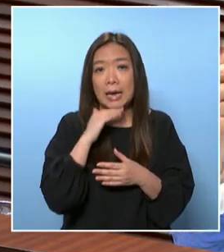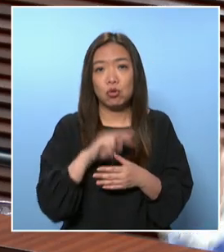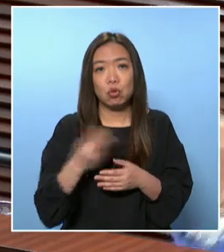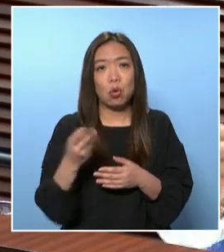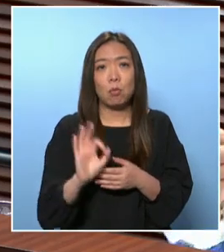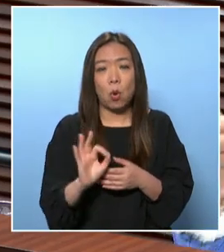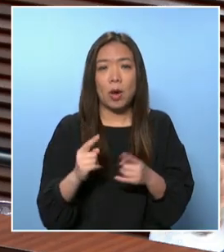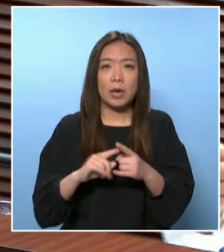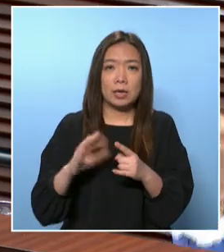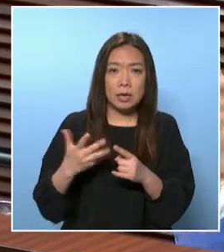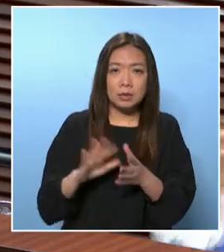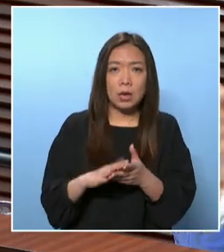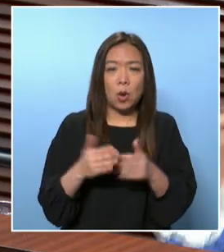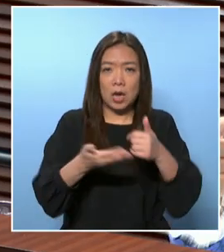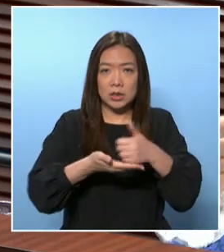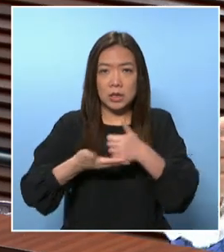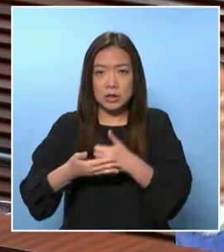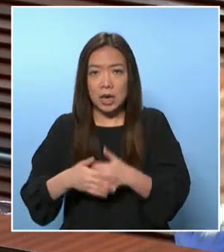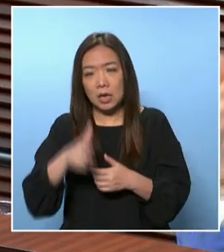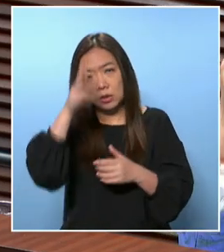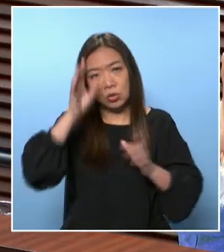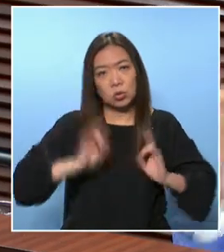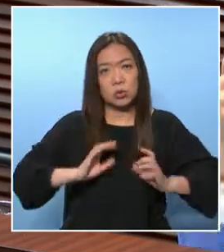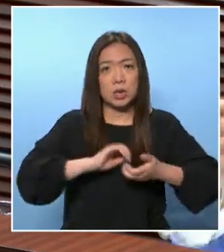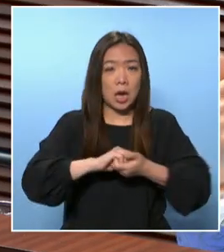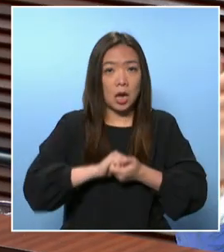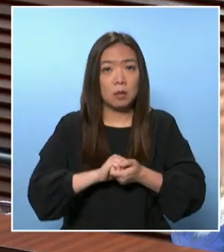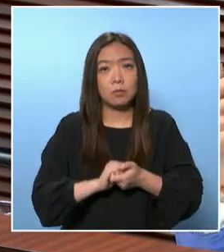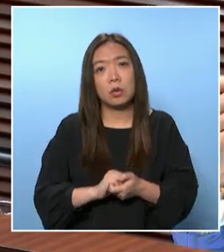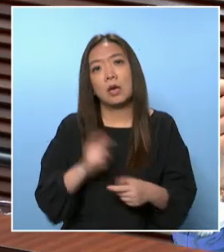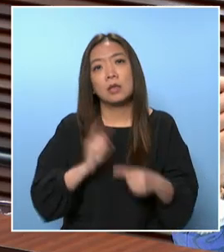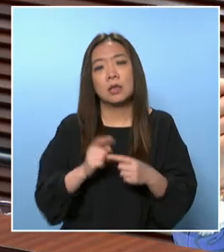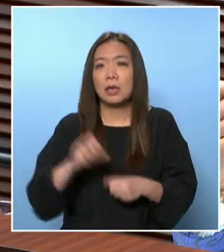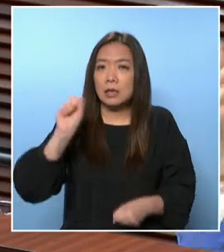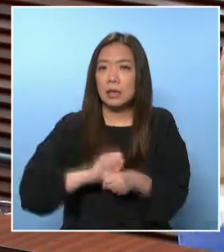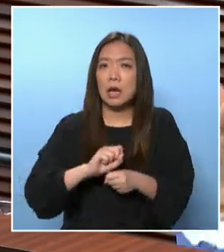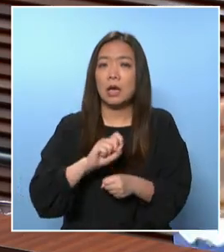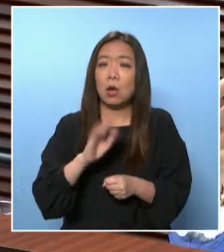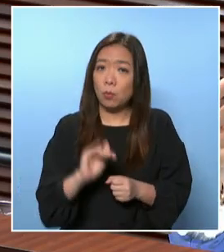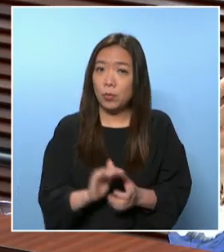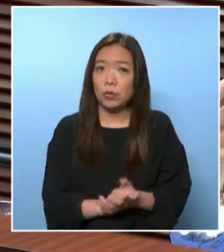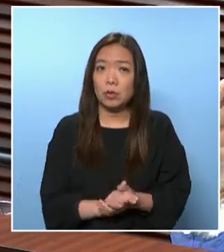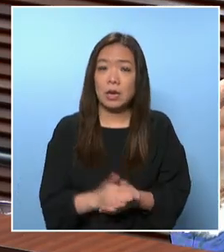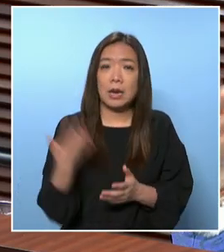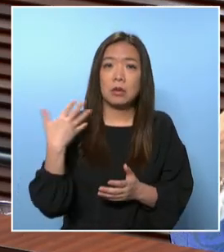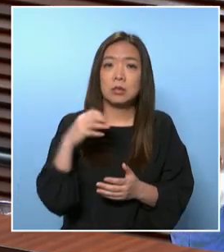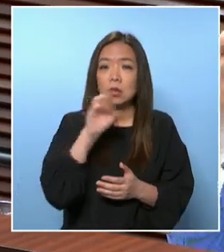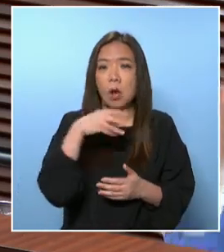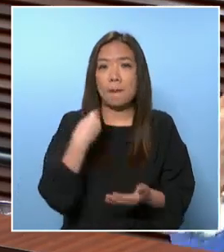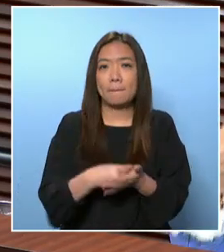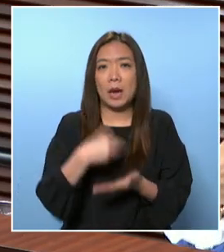short period of time. If you do not improve the manpower, it would be hard for you to go any